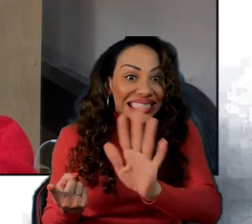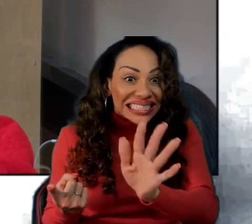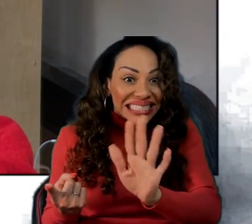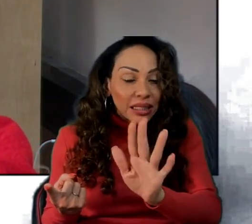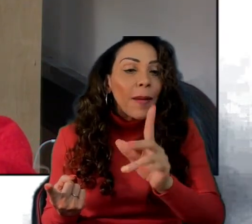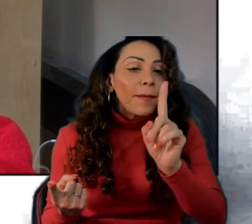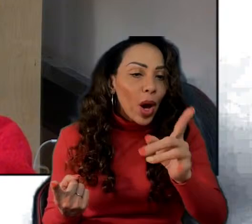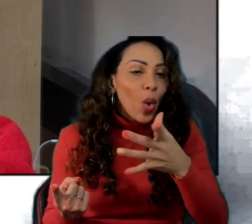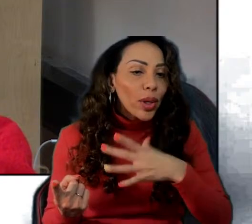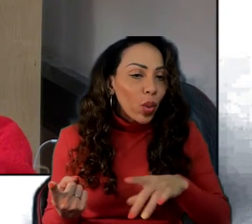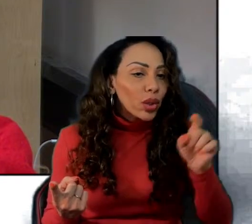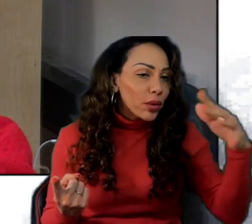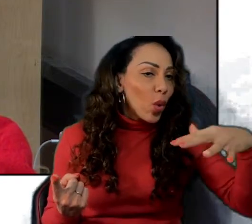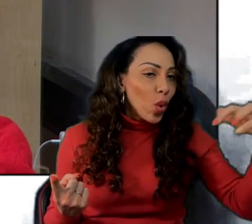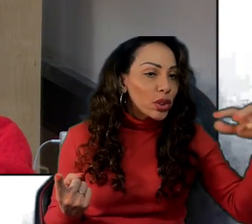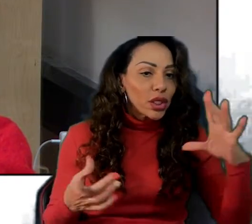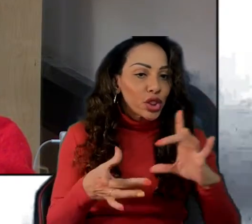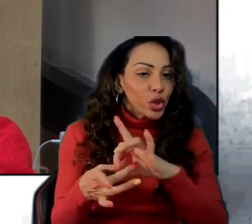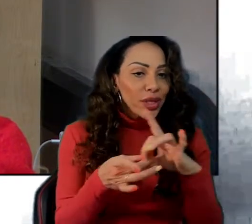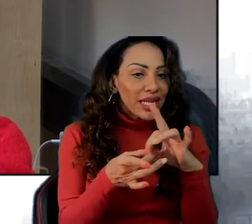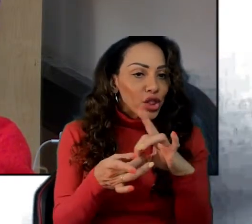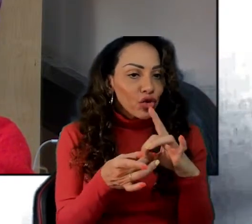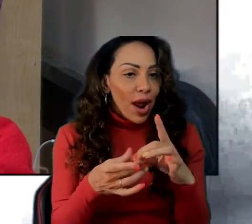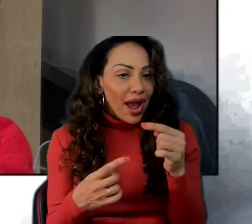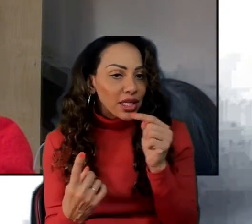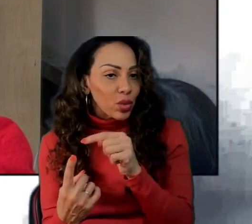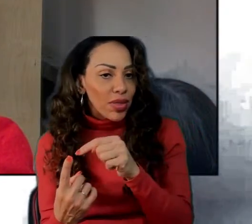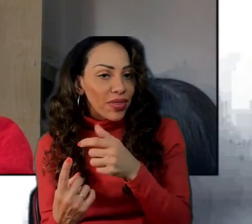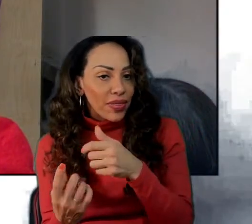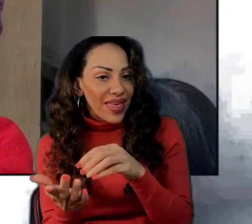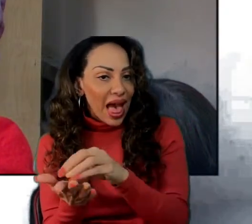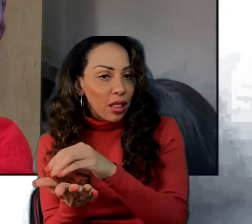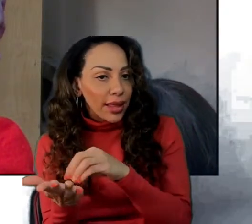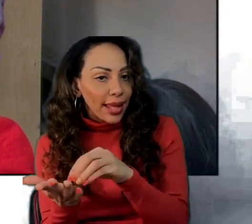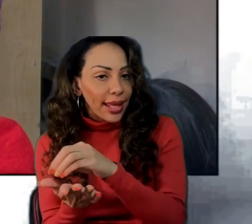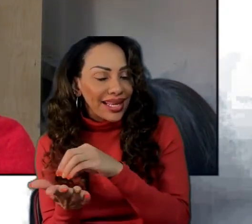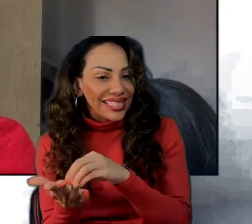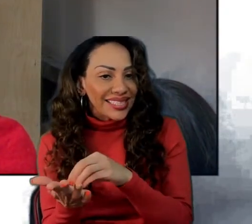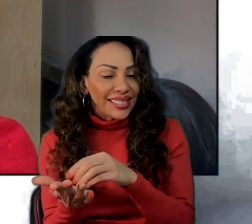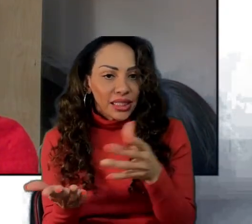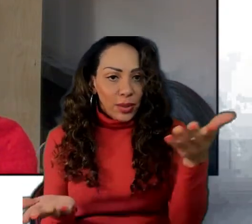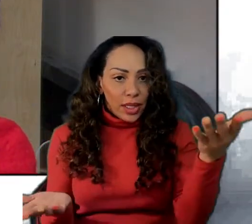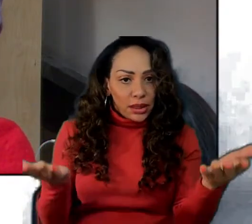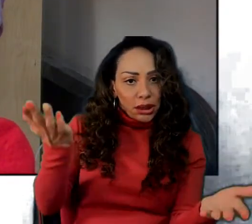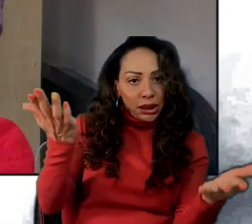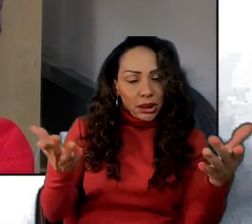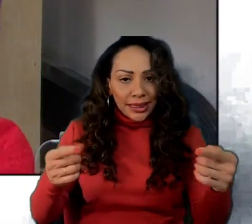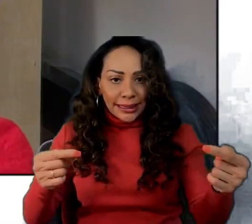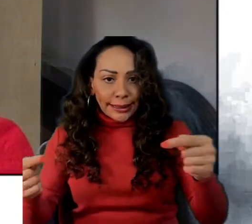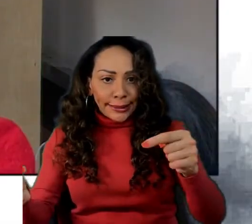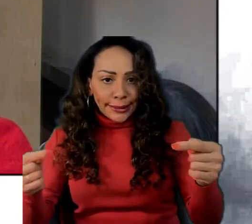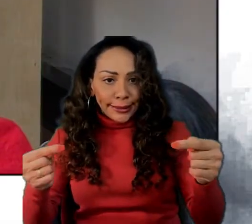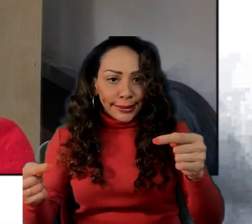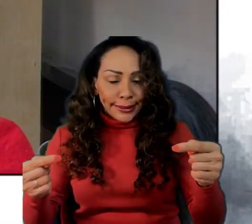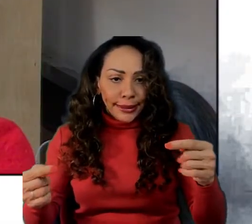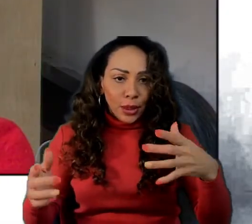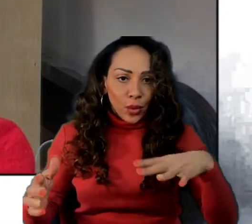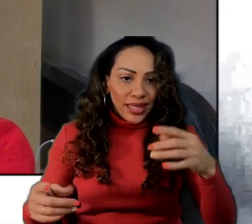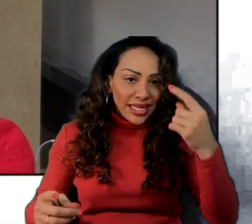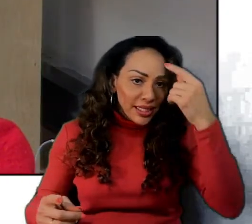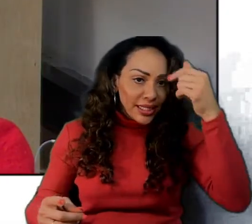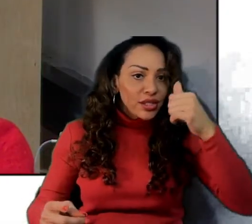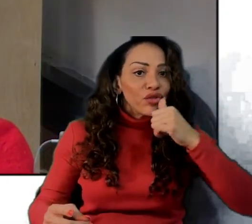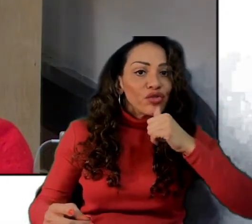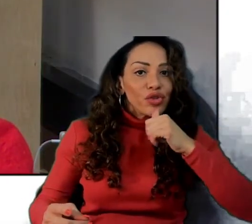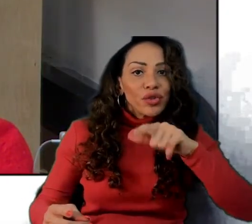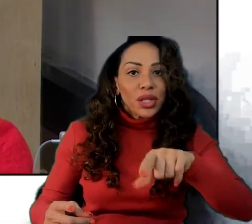algae. So there's a few things going on to kind of balance that out, including using sound, so you get the more